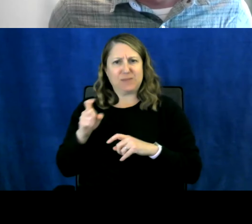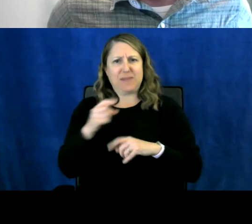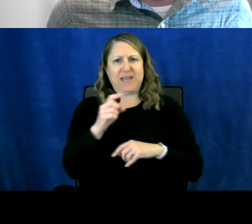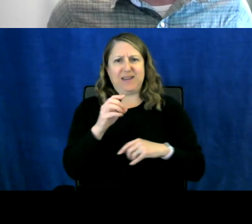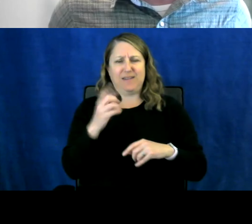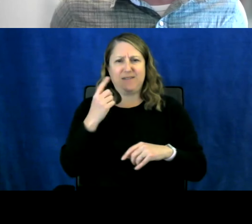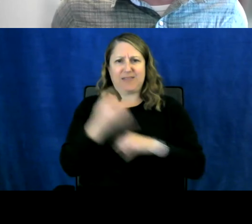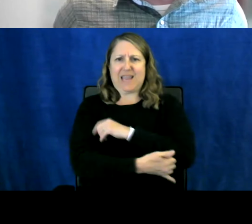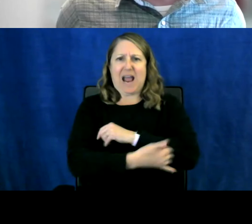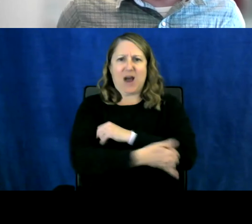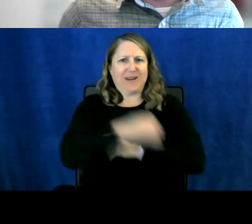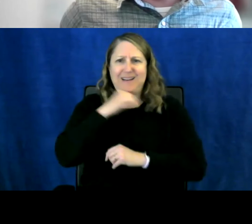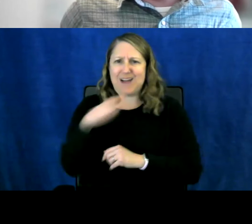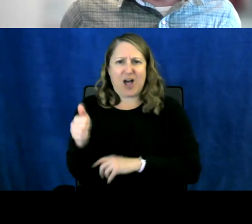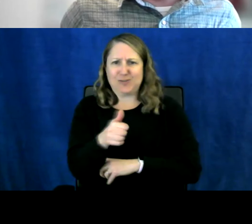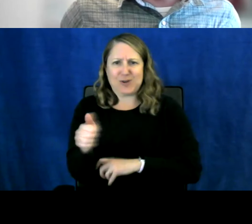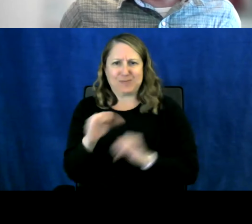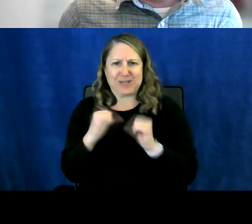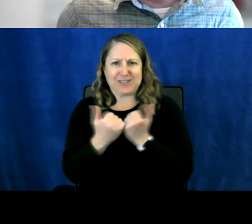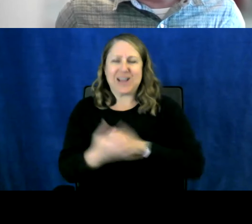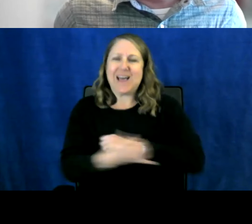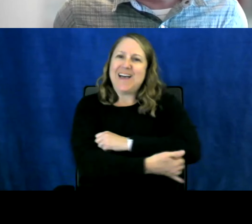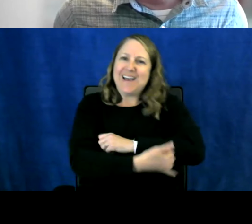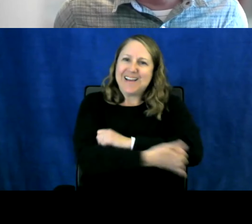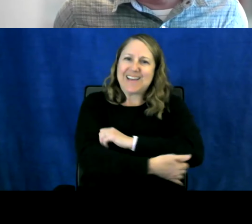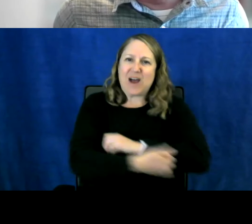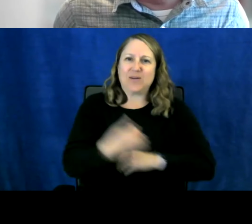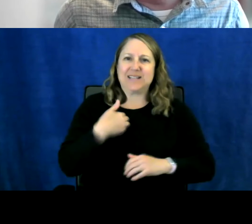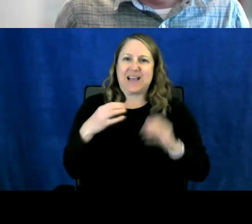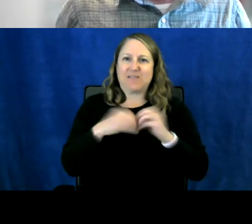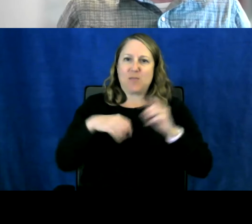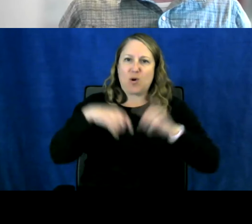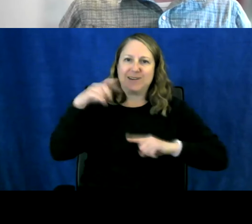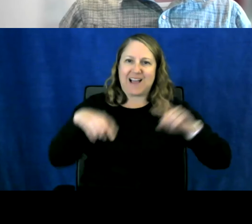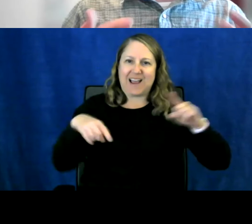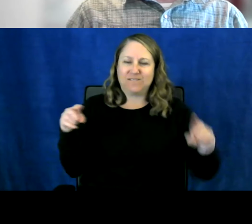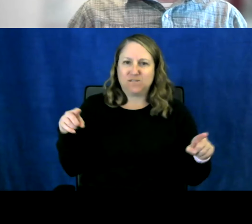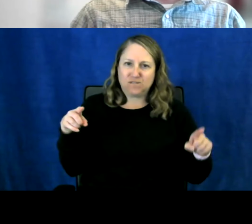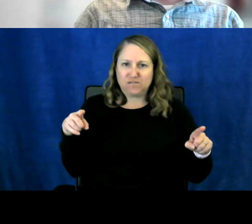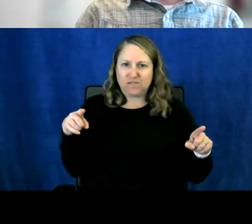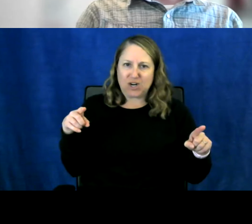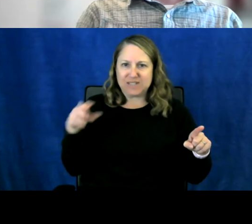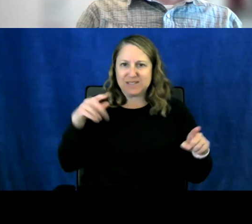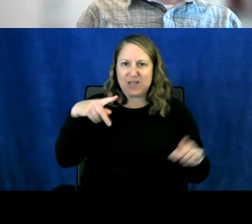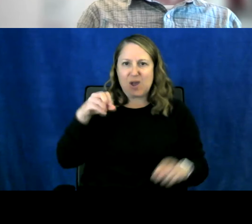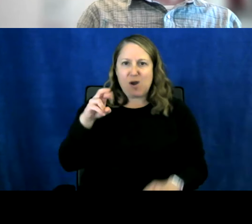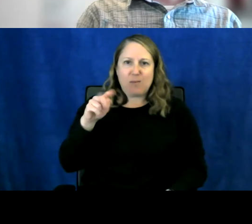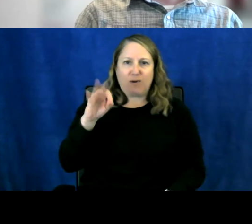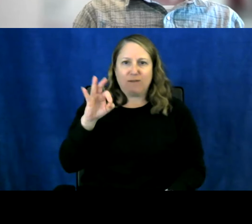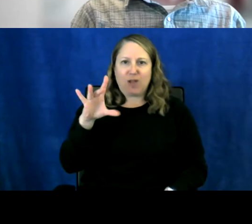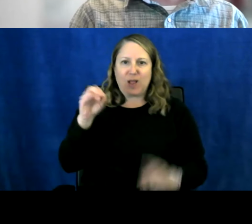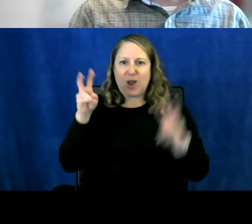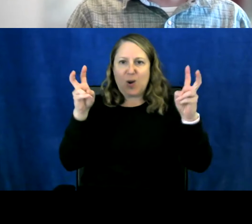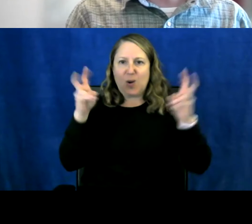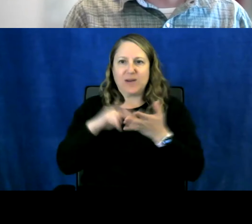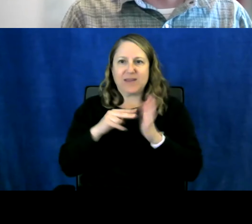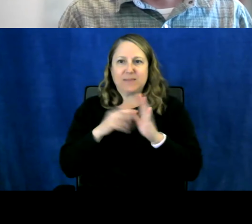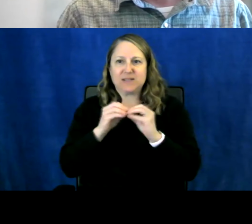agencies. Counties have a much more diverse portfolio, which means they're going to be more responsive to